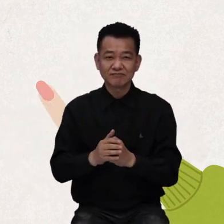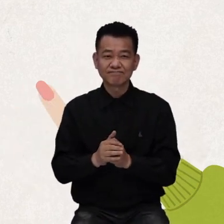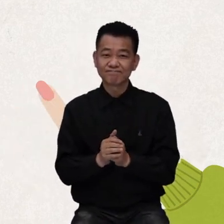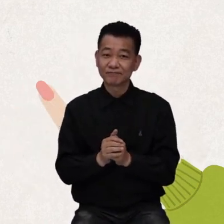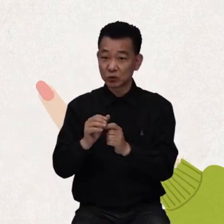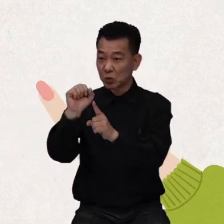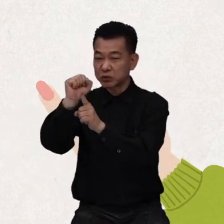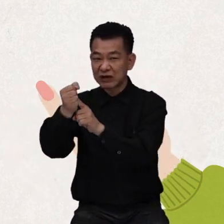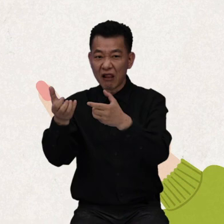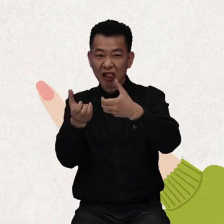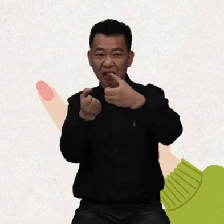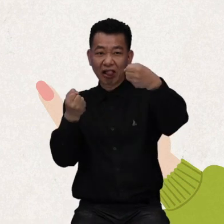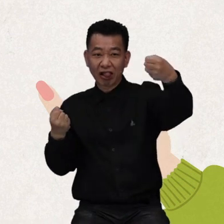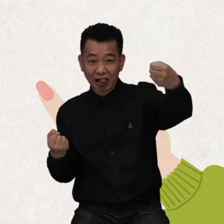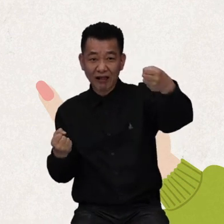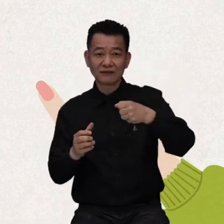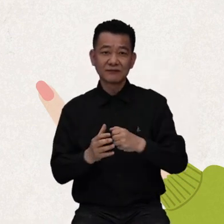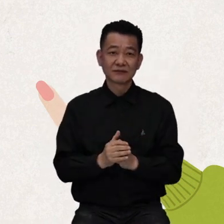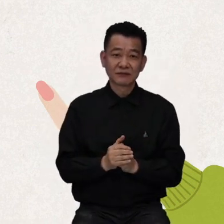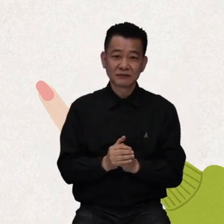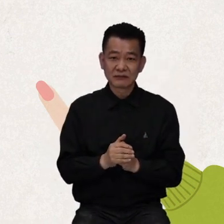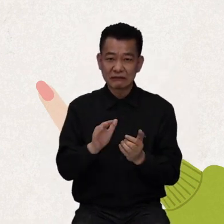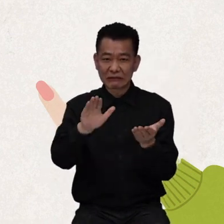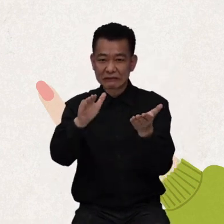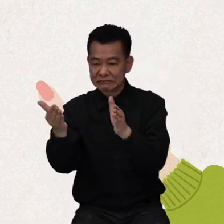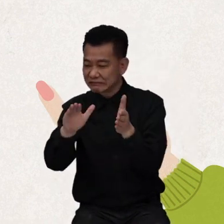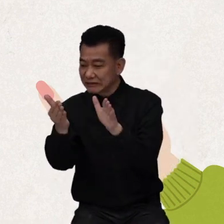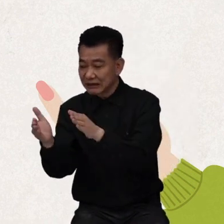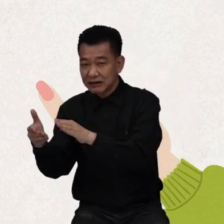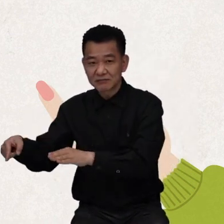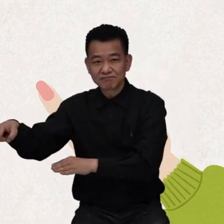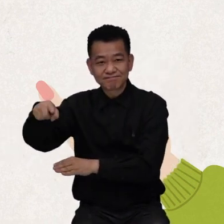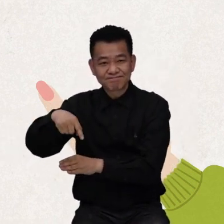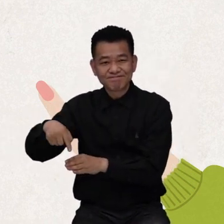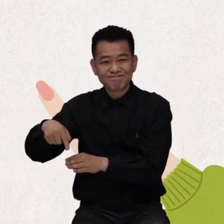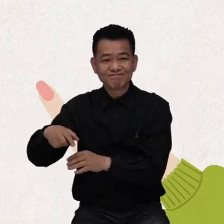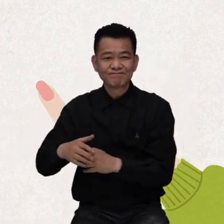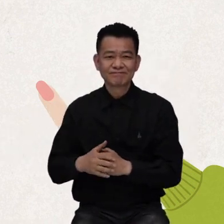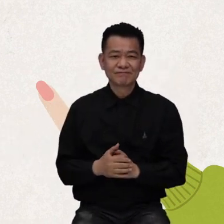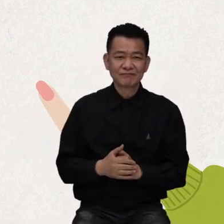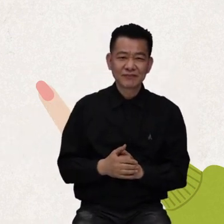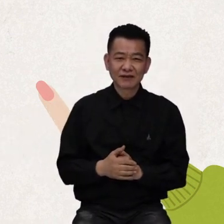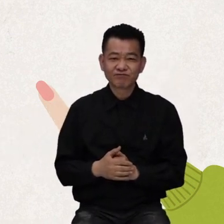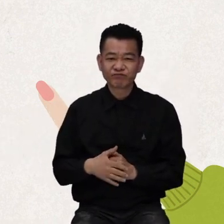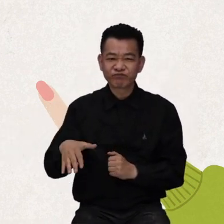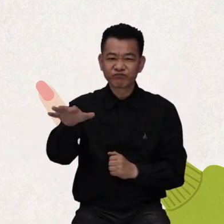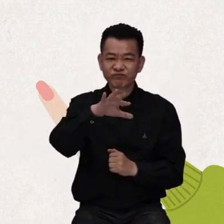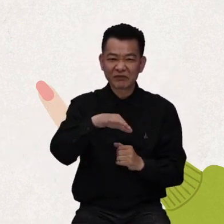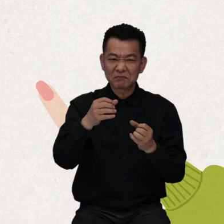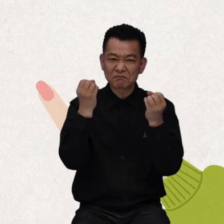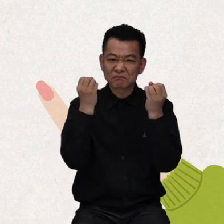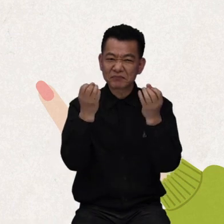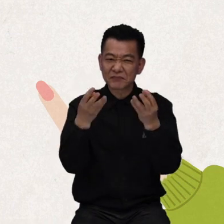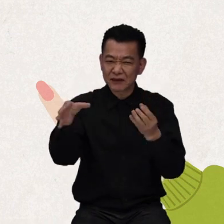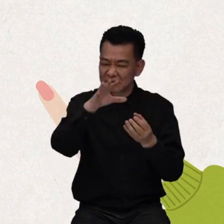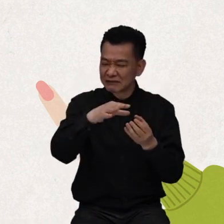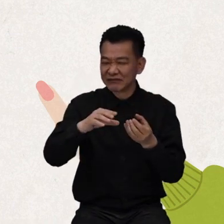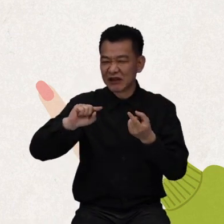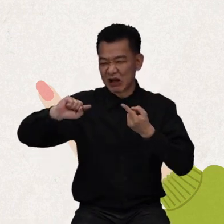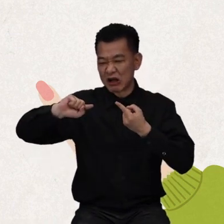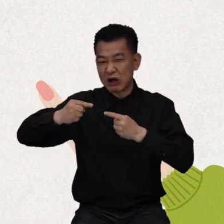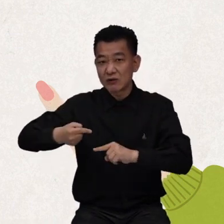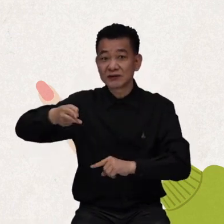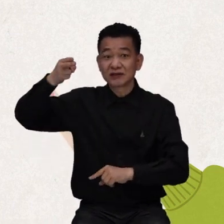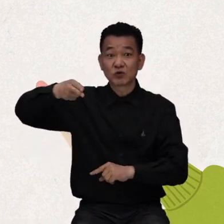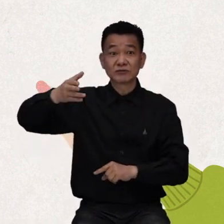from the society, and sometimes they were even killed. I know well about the painful history.